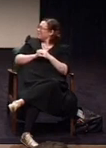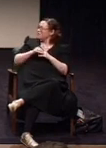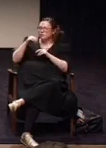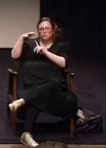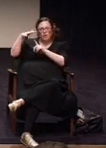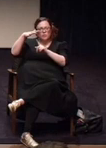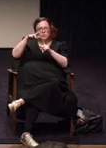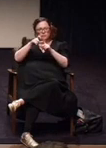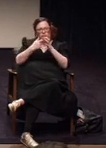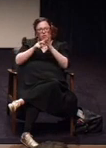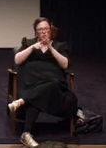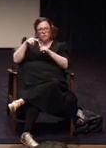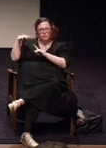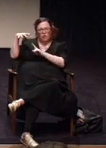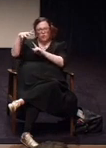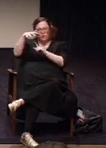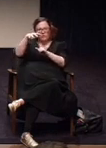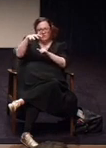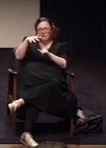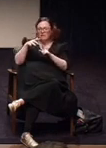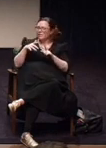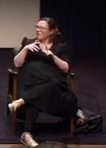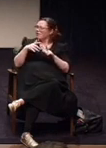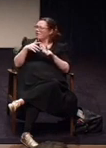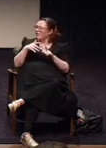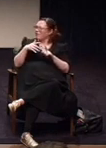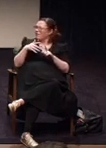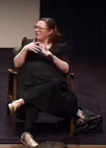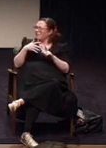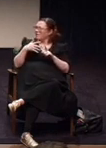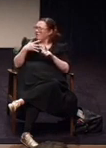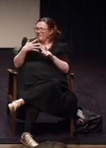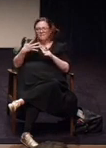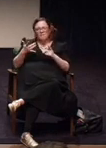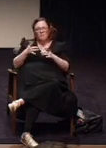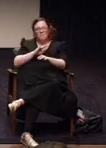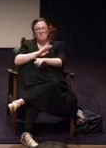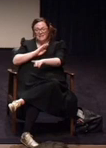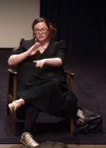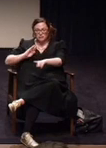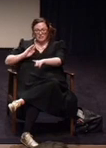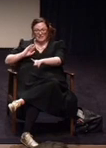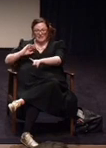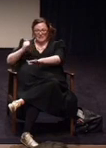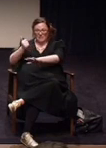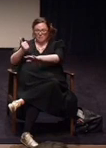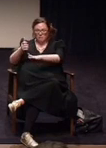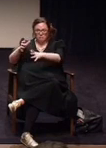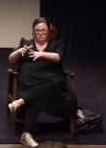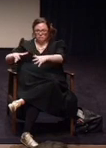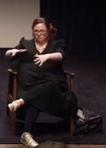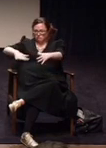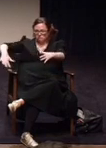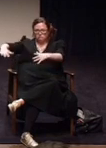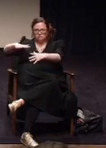drones. We have had a number of overflows of drones on military installations and nuclear plants and so on. So